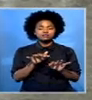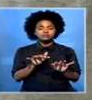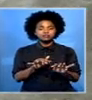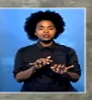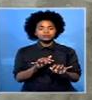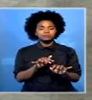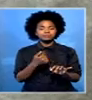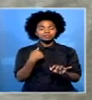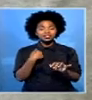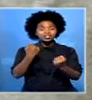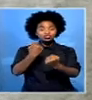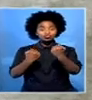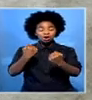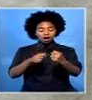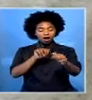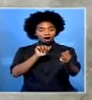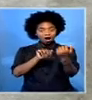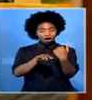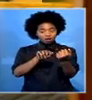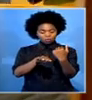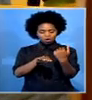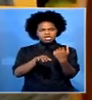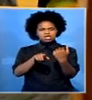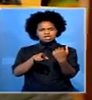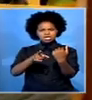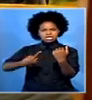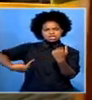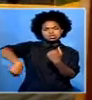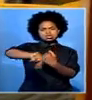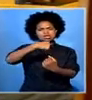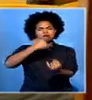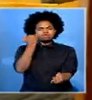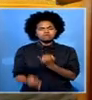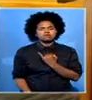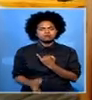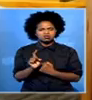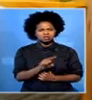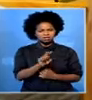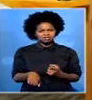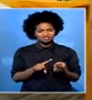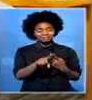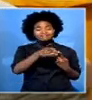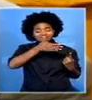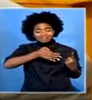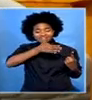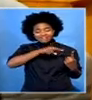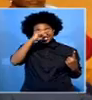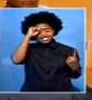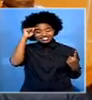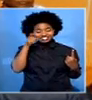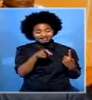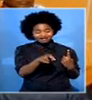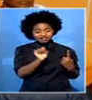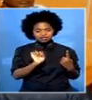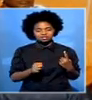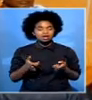highway. He is facing three charges of culpable homicide, one of reckless driving, and a charge of drunk driving.